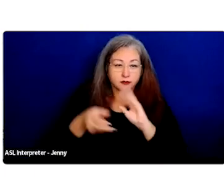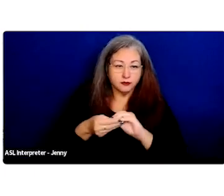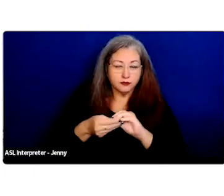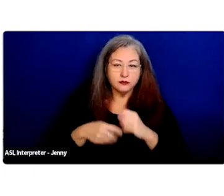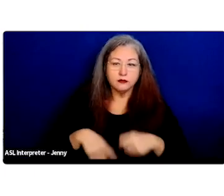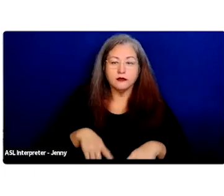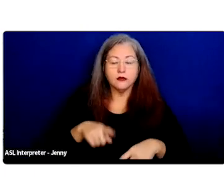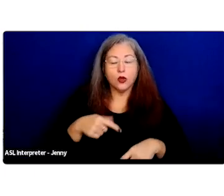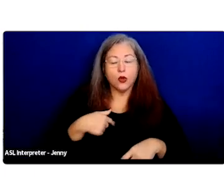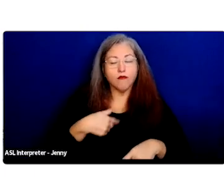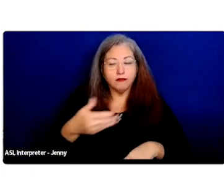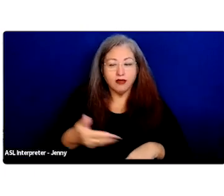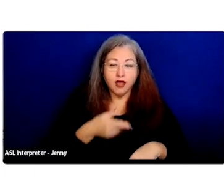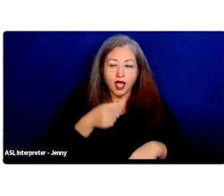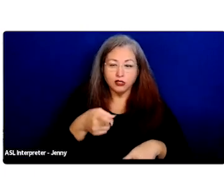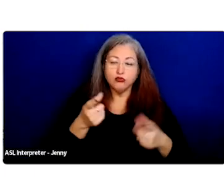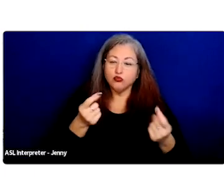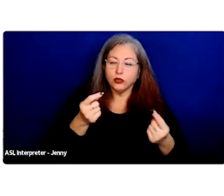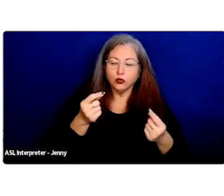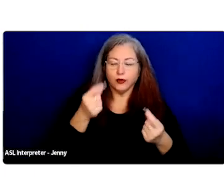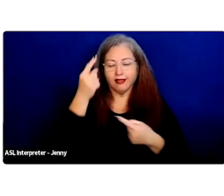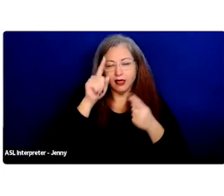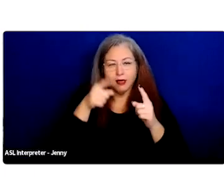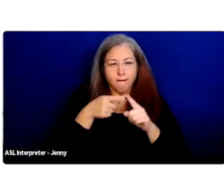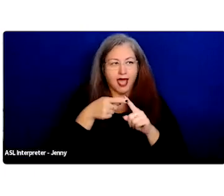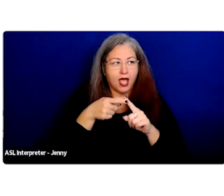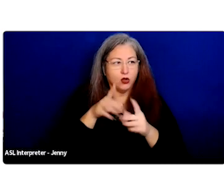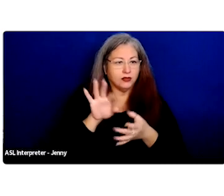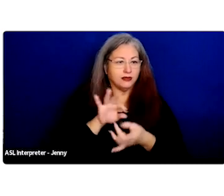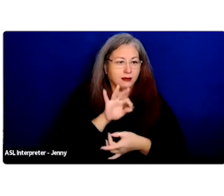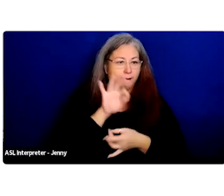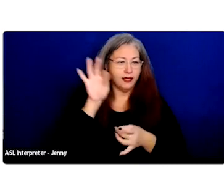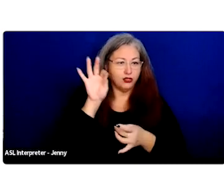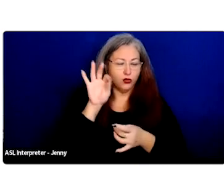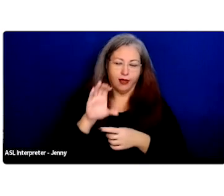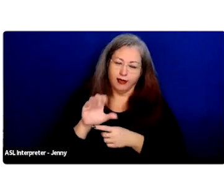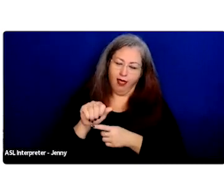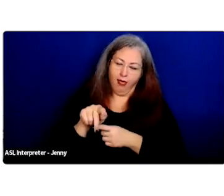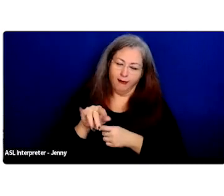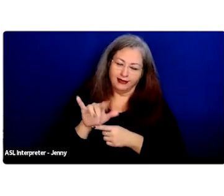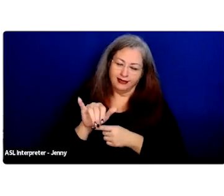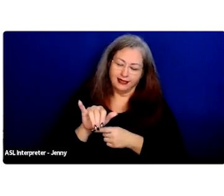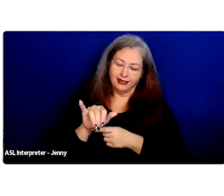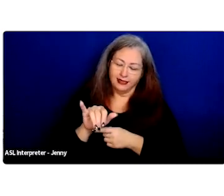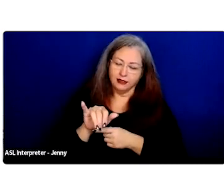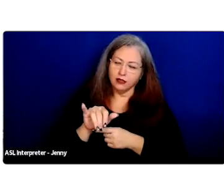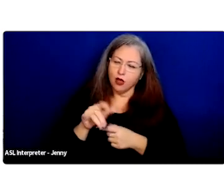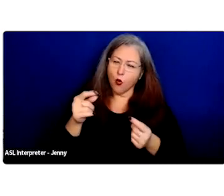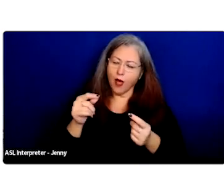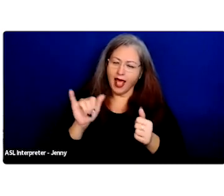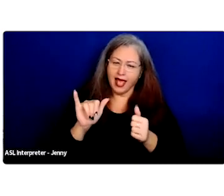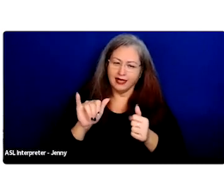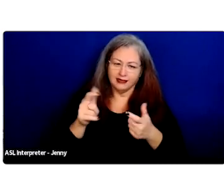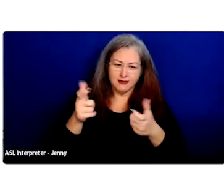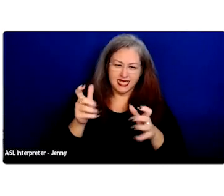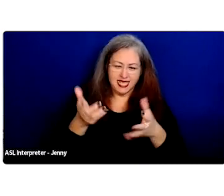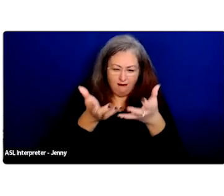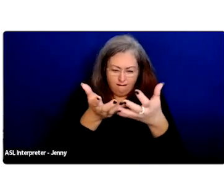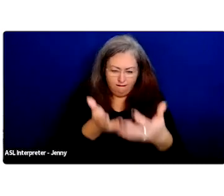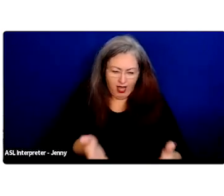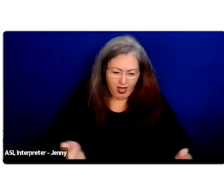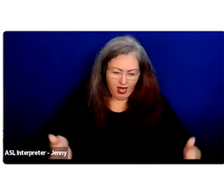think about spiritual capacity as a wide cauldron